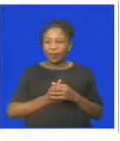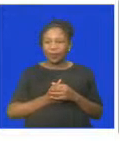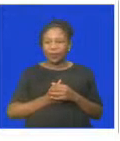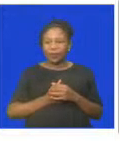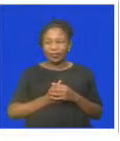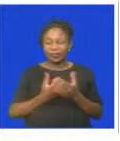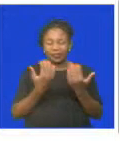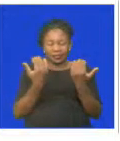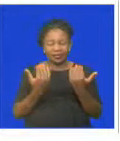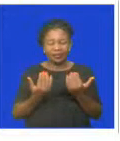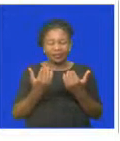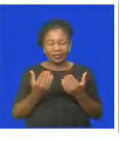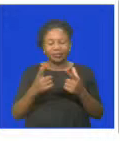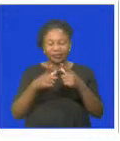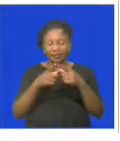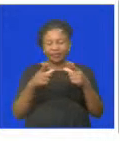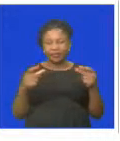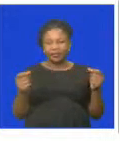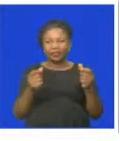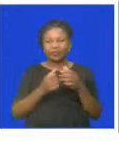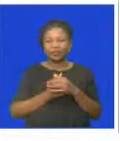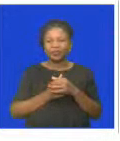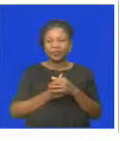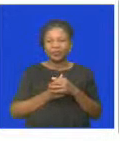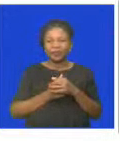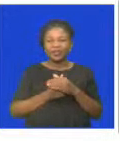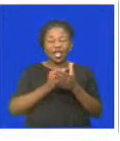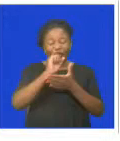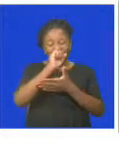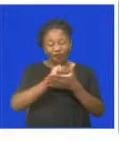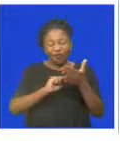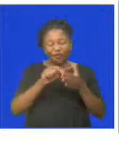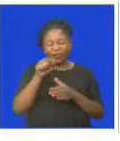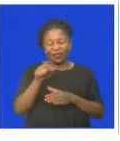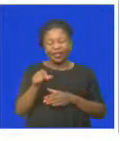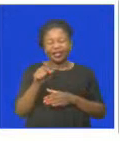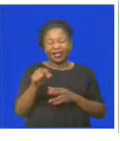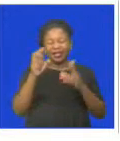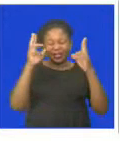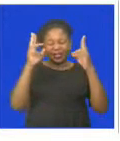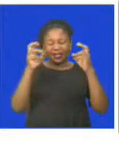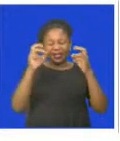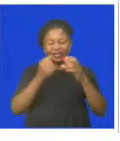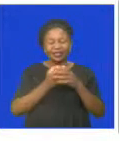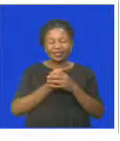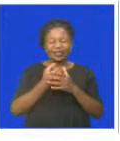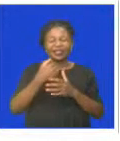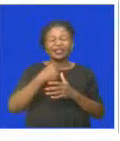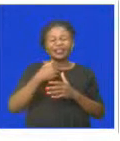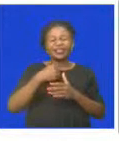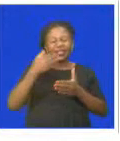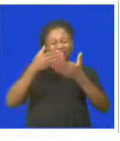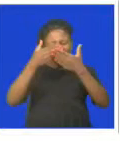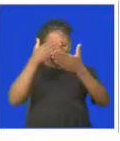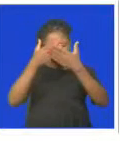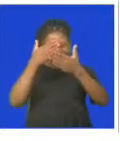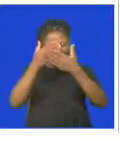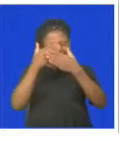In summary, from this lesson, we learned about